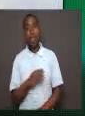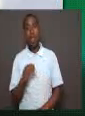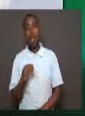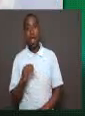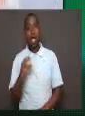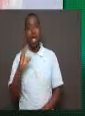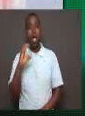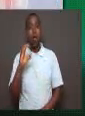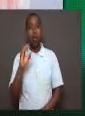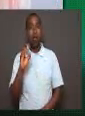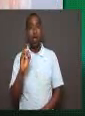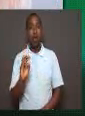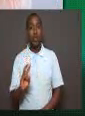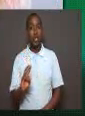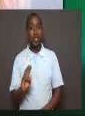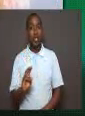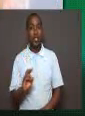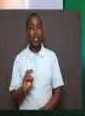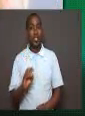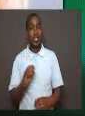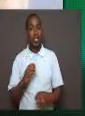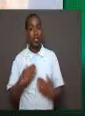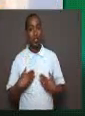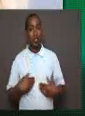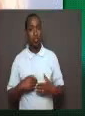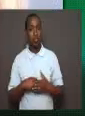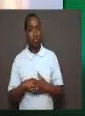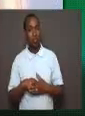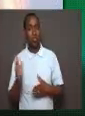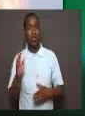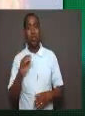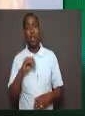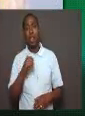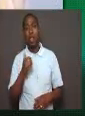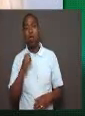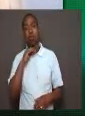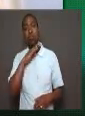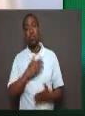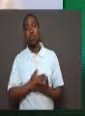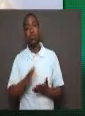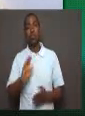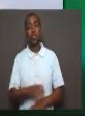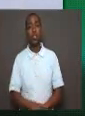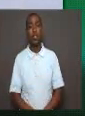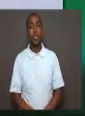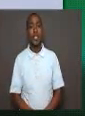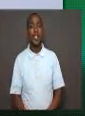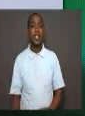carbon dioxide and other waste products. In